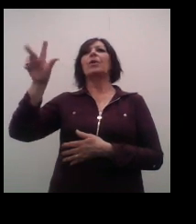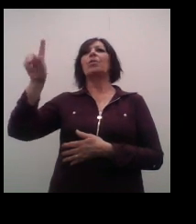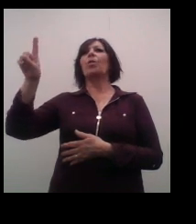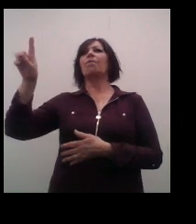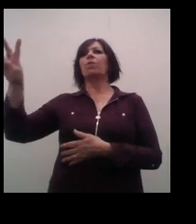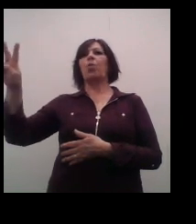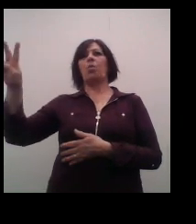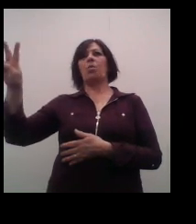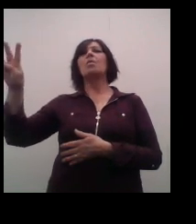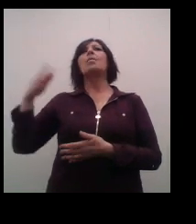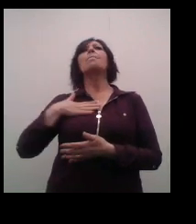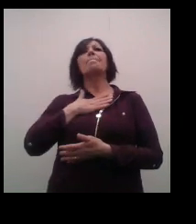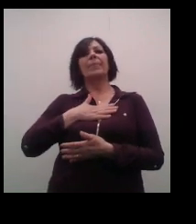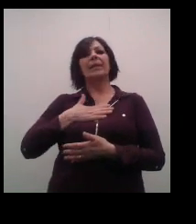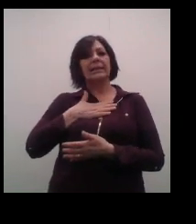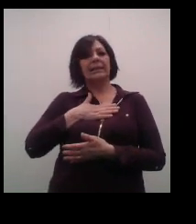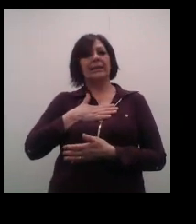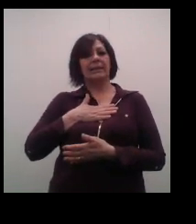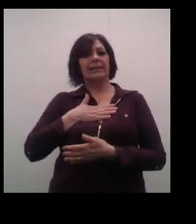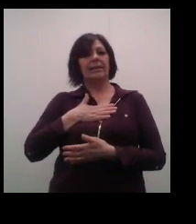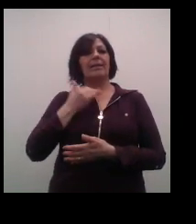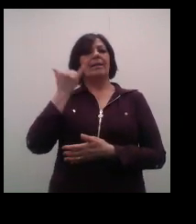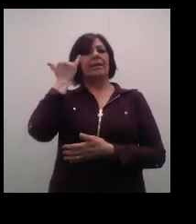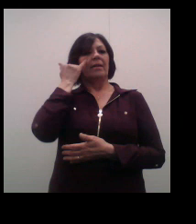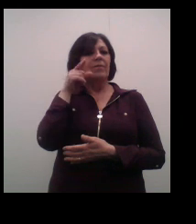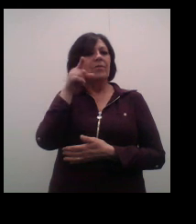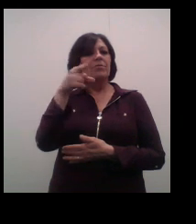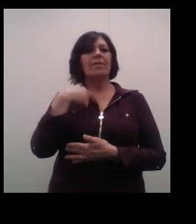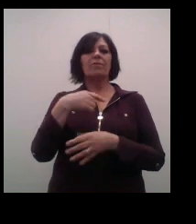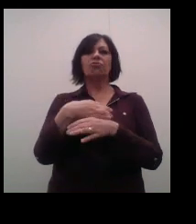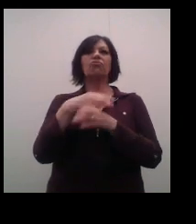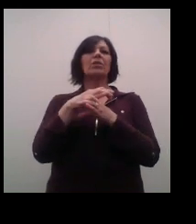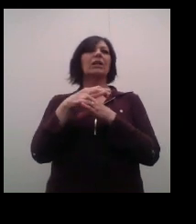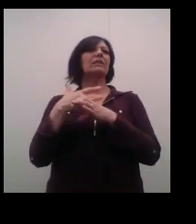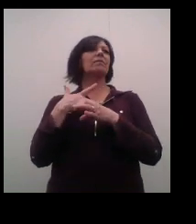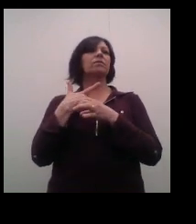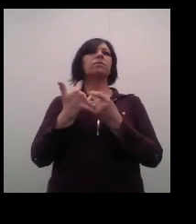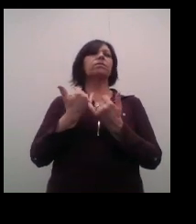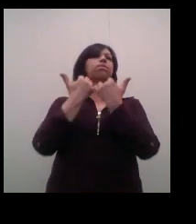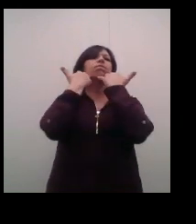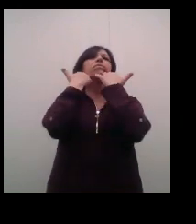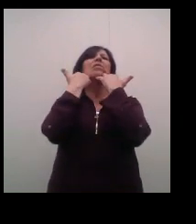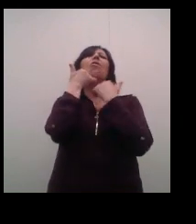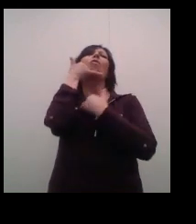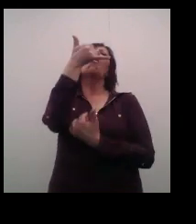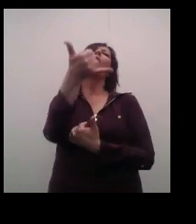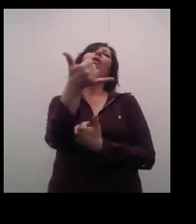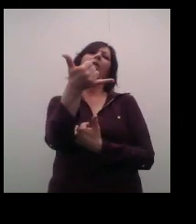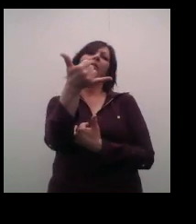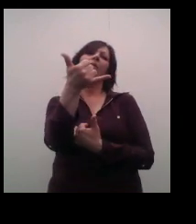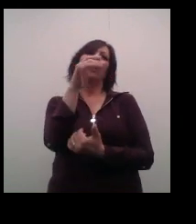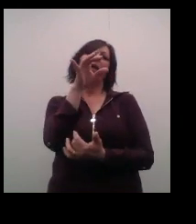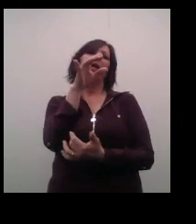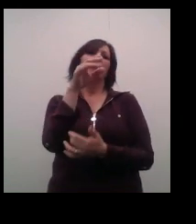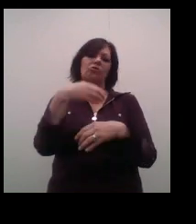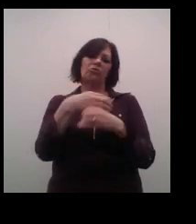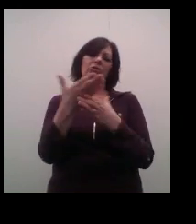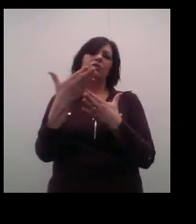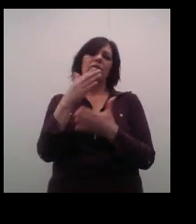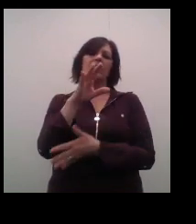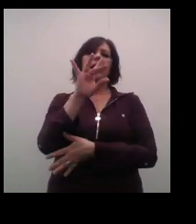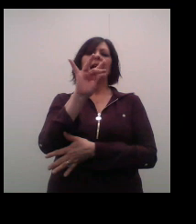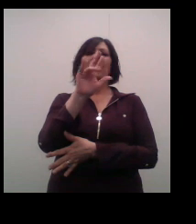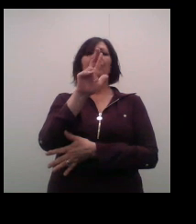1-844-863-9314. So please, if you are in a crisis situation, please call Crisis Services at